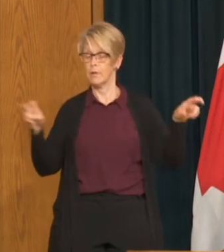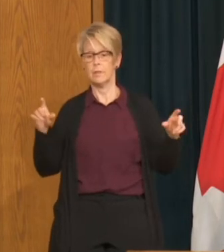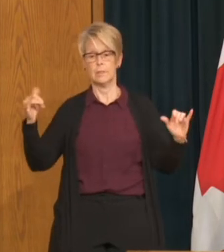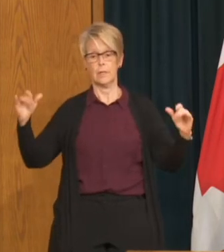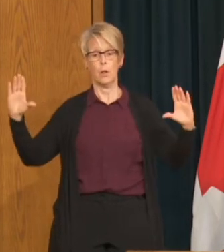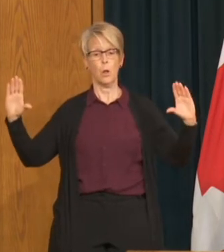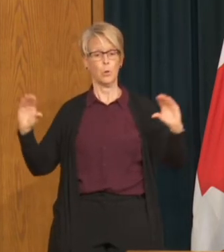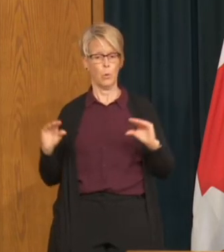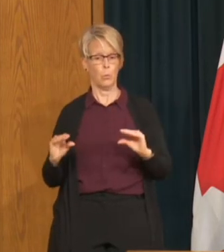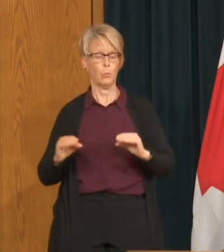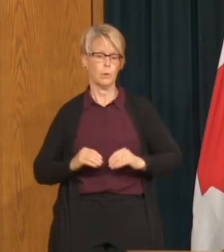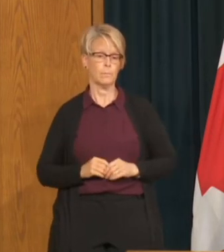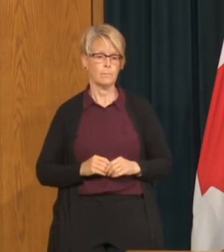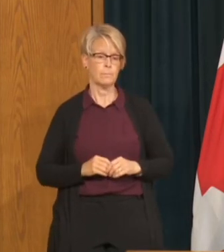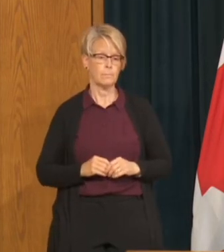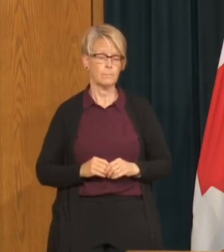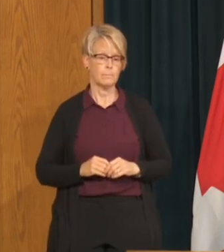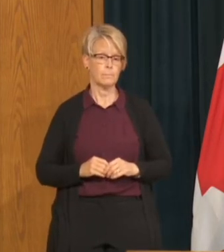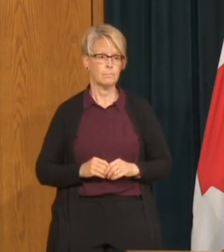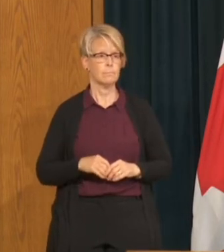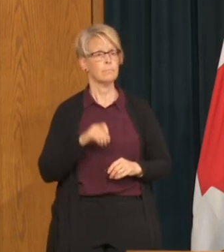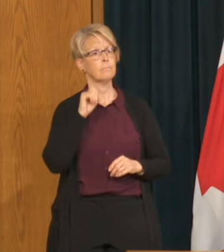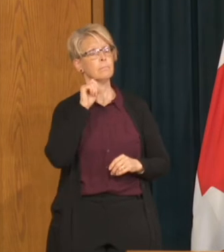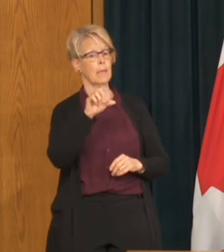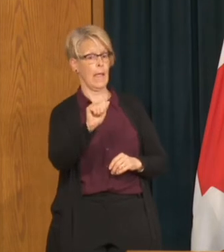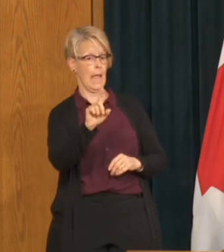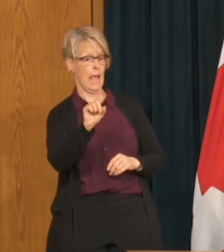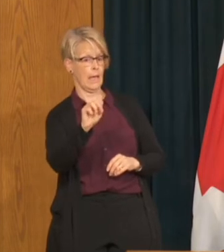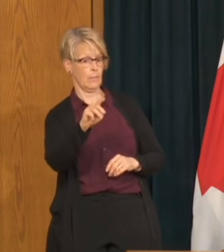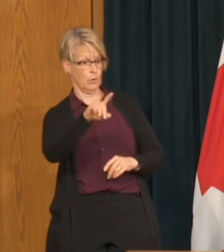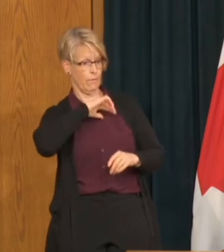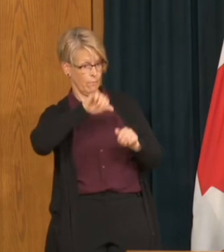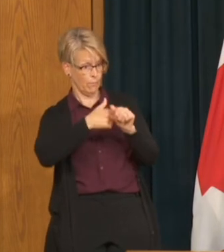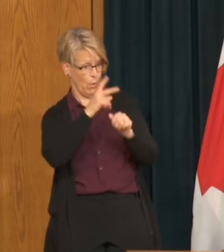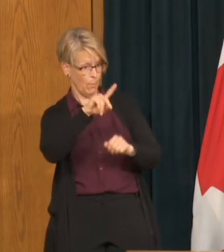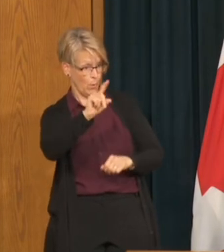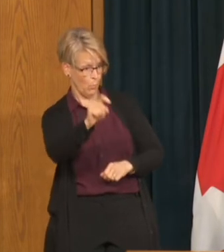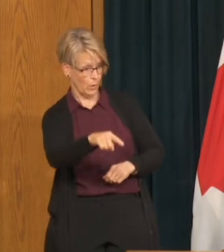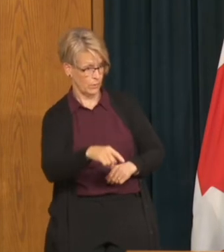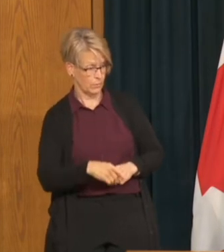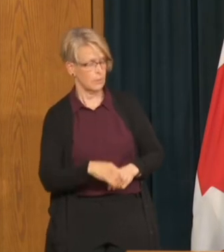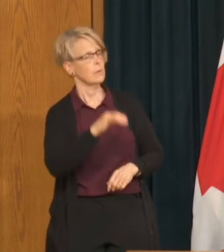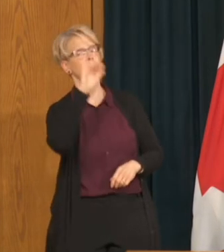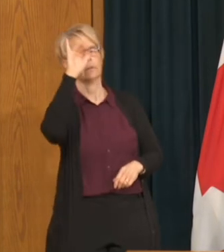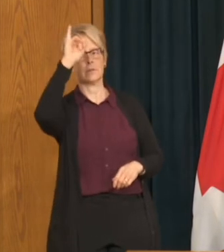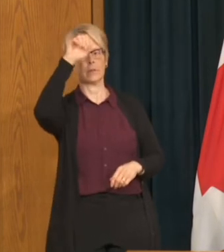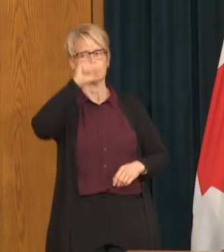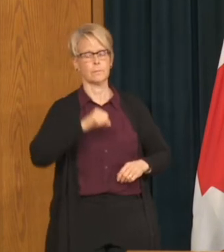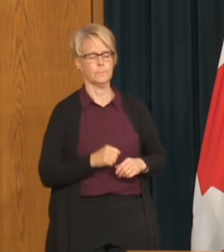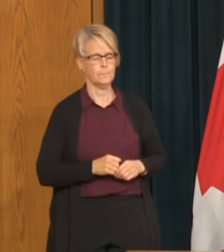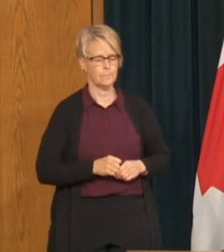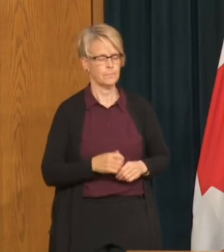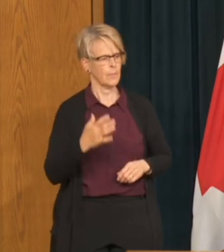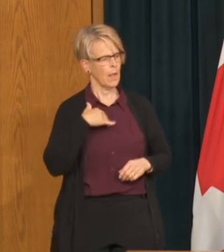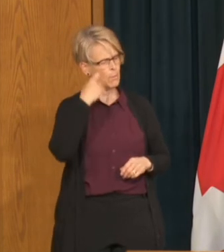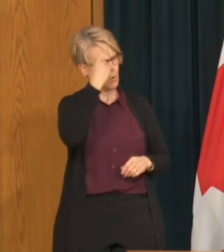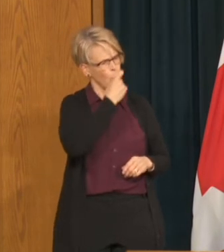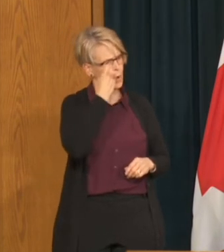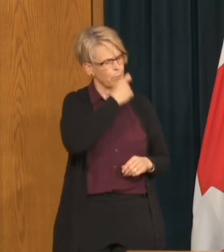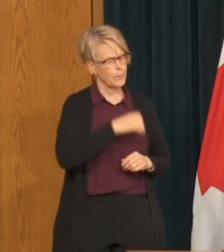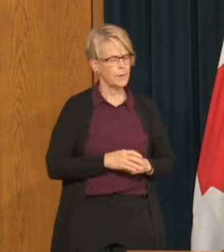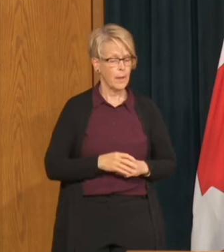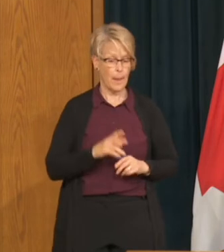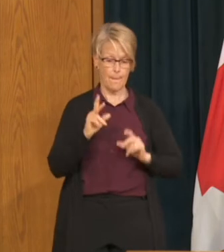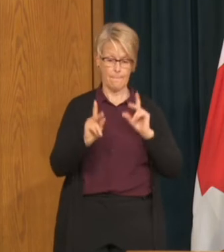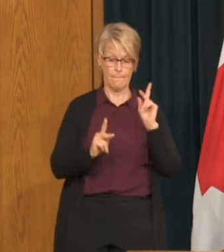you. You have a follow-up question, Adam? Yes, I'm wondering, should people